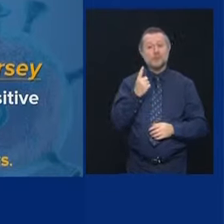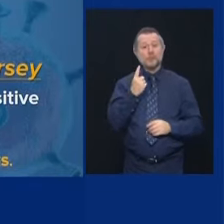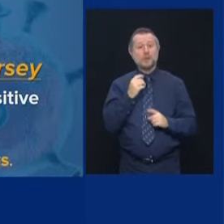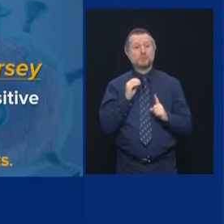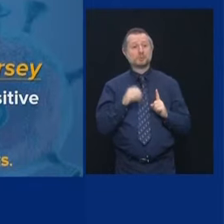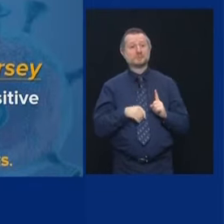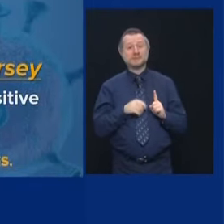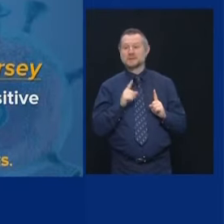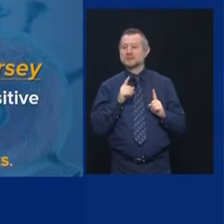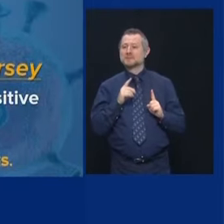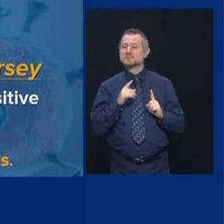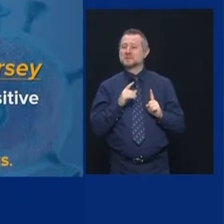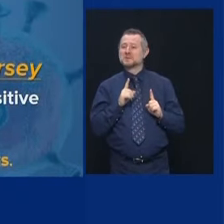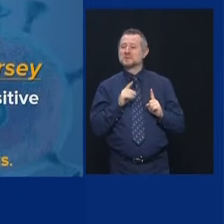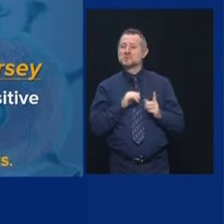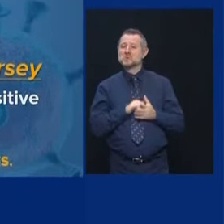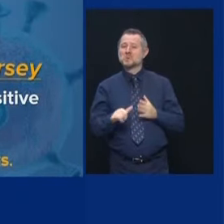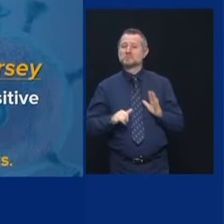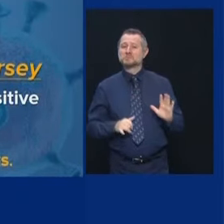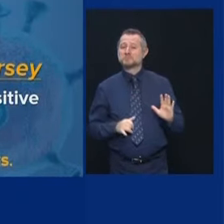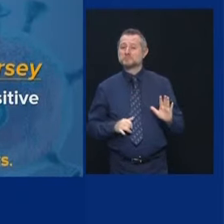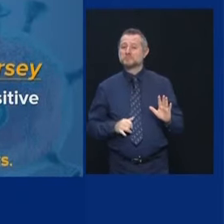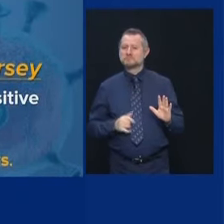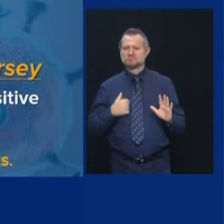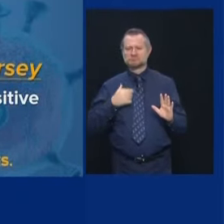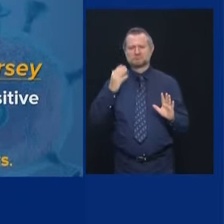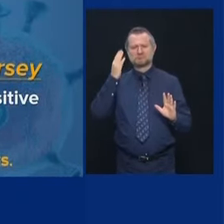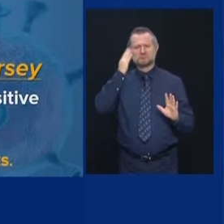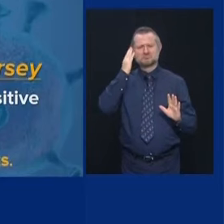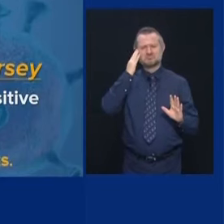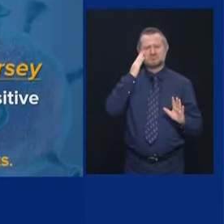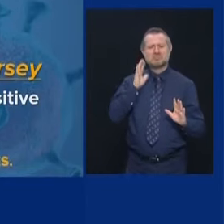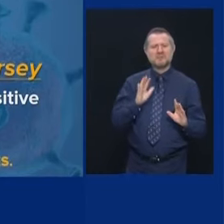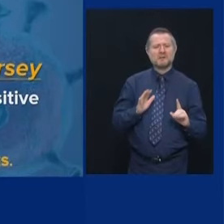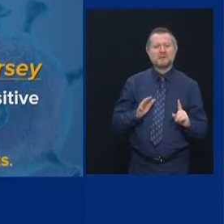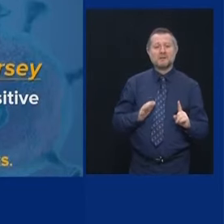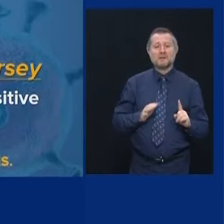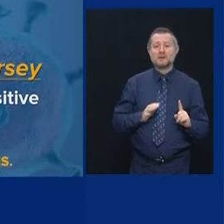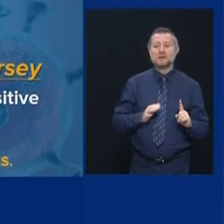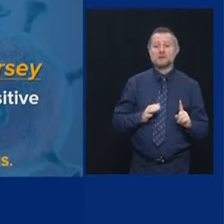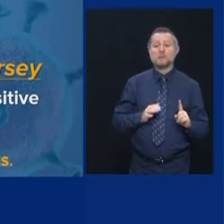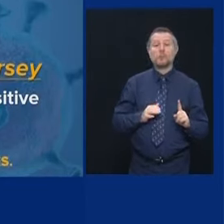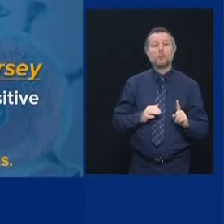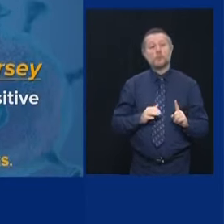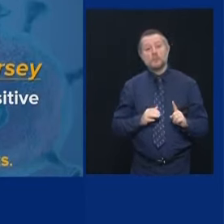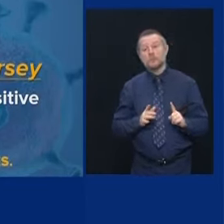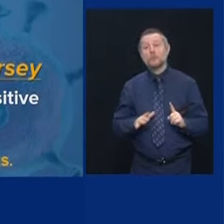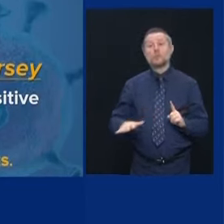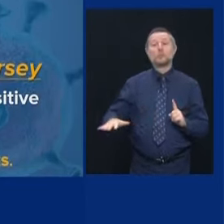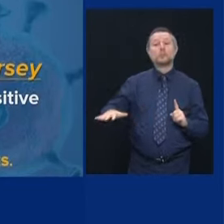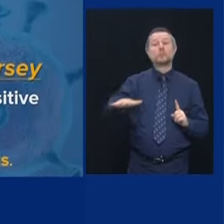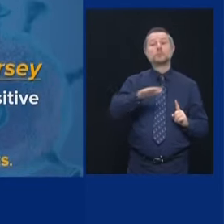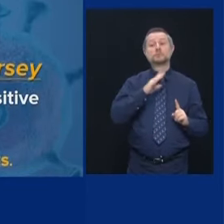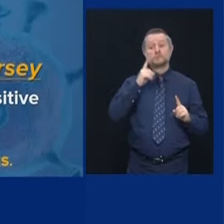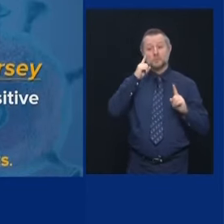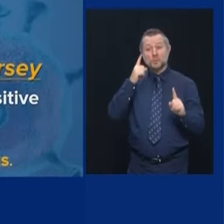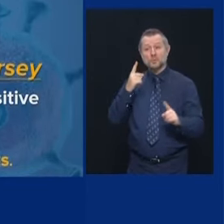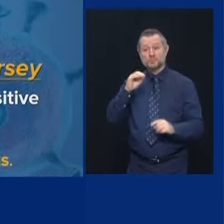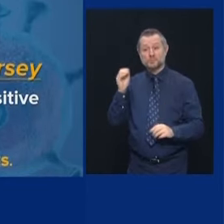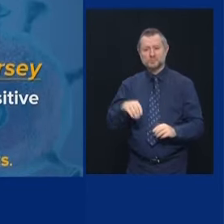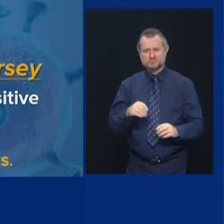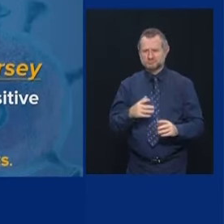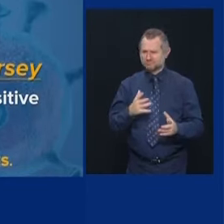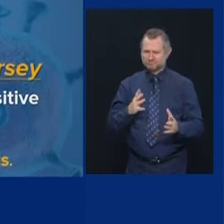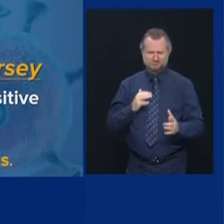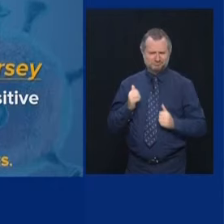I understand that it is a hyper-ambitious goal. You